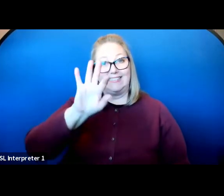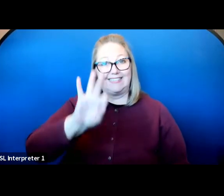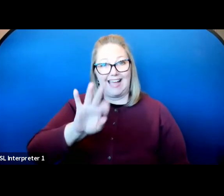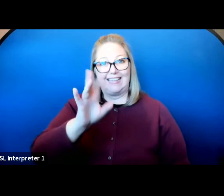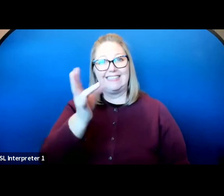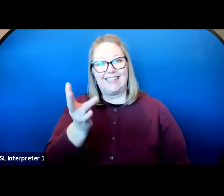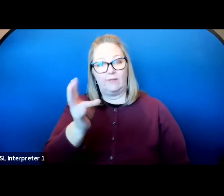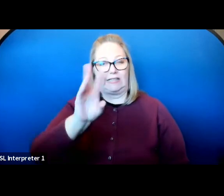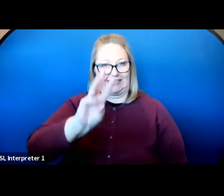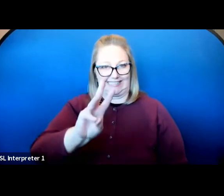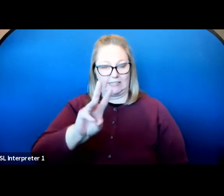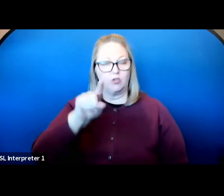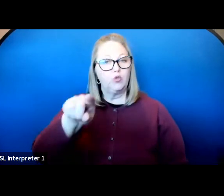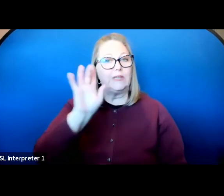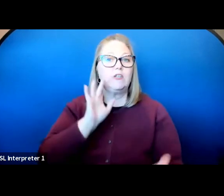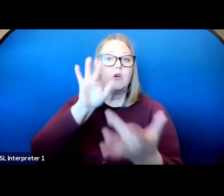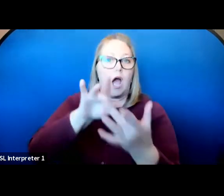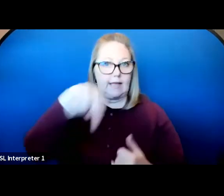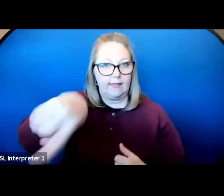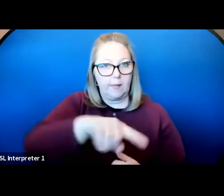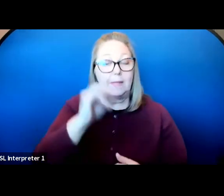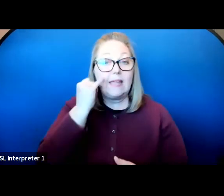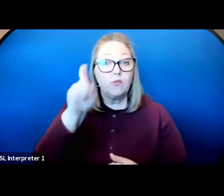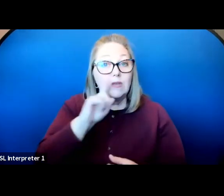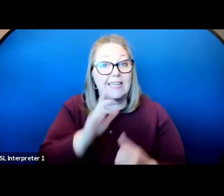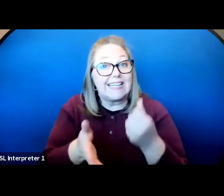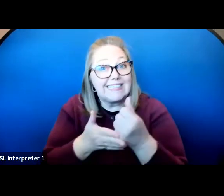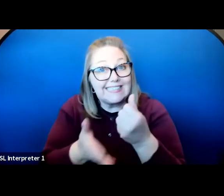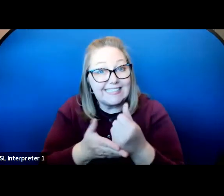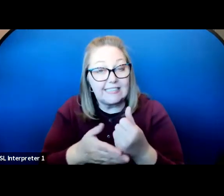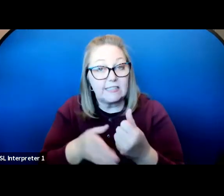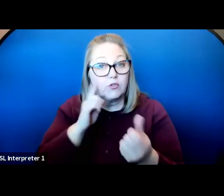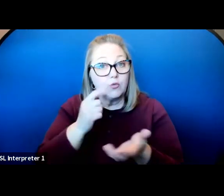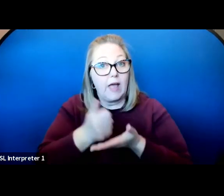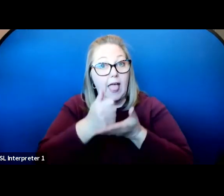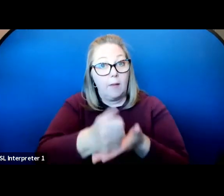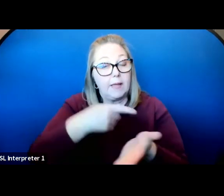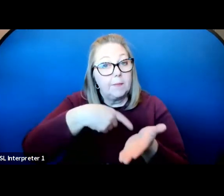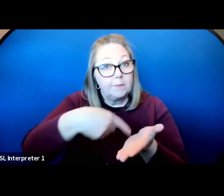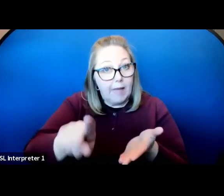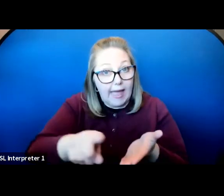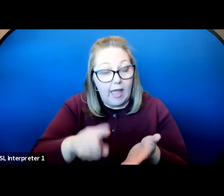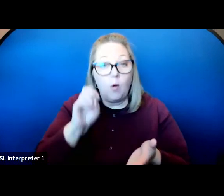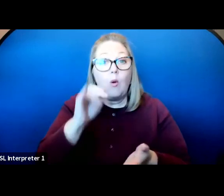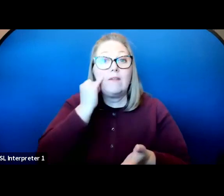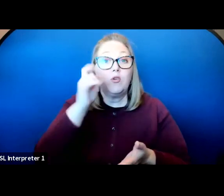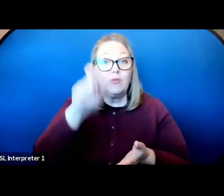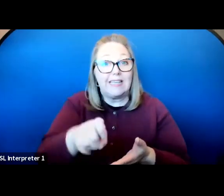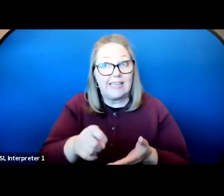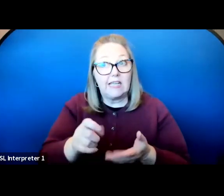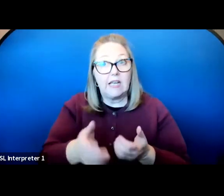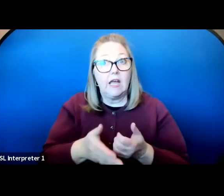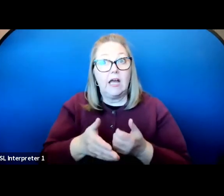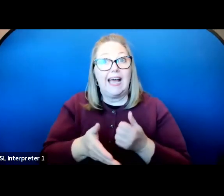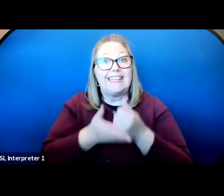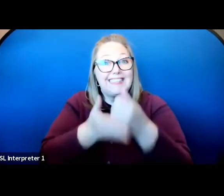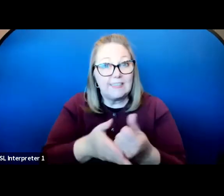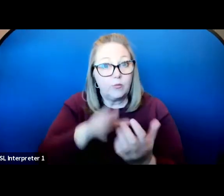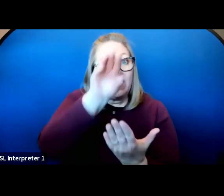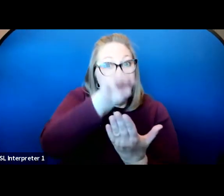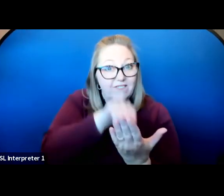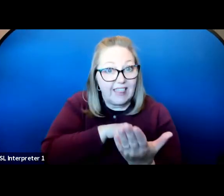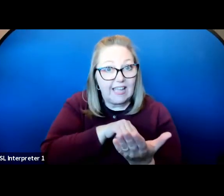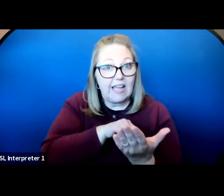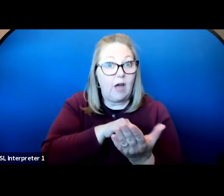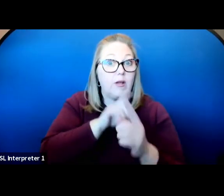702-671-3976. You need to contact them if you need assistance in regard to your eviction notice and or process. If you are in the eviction